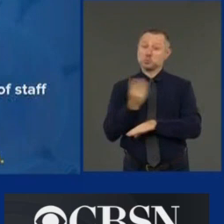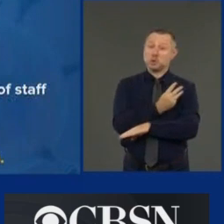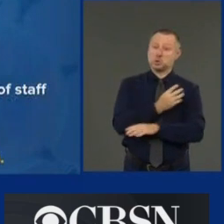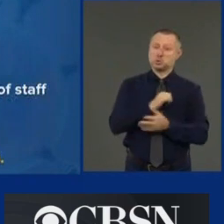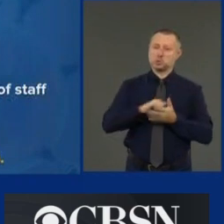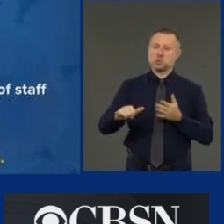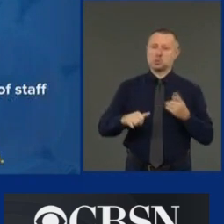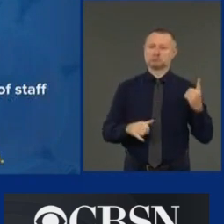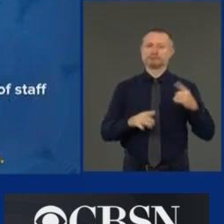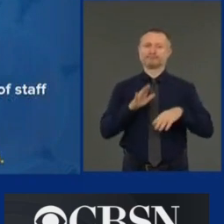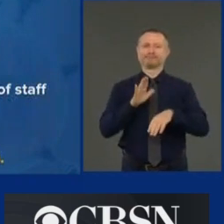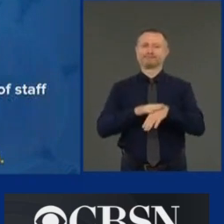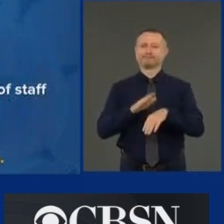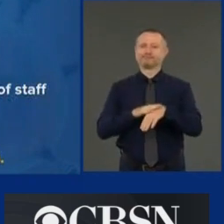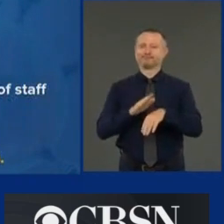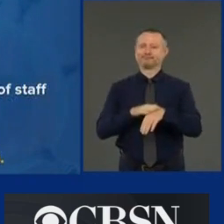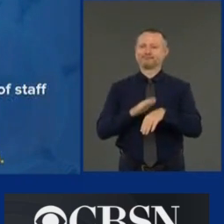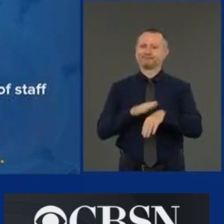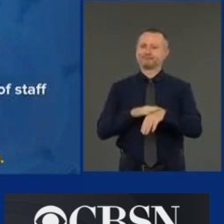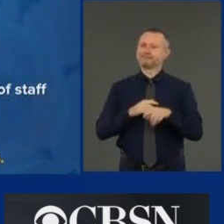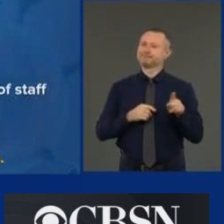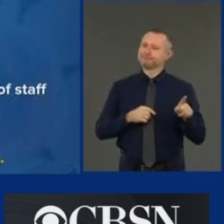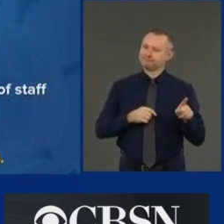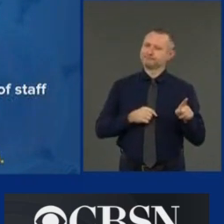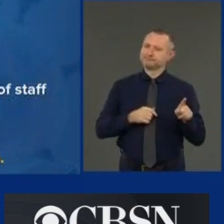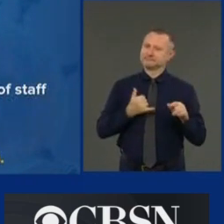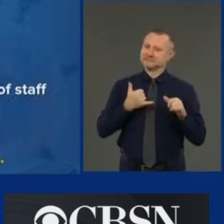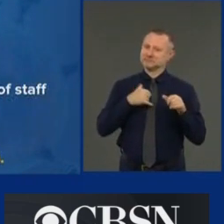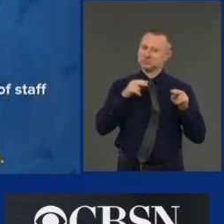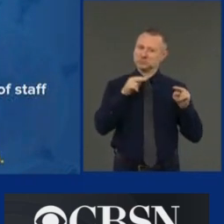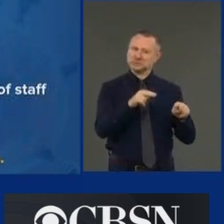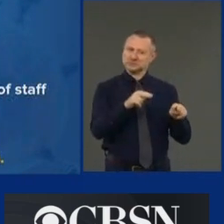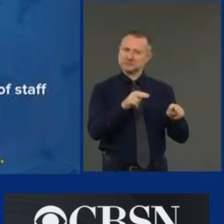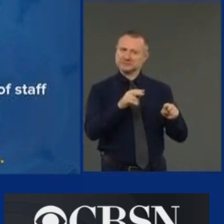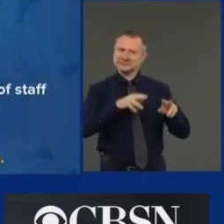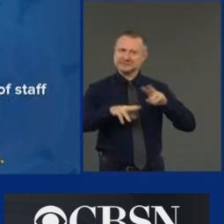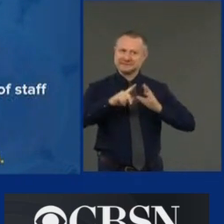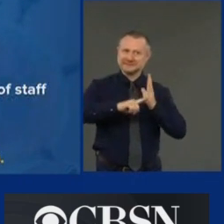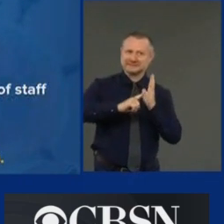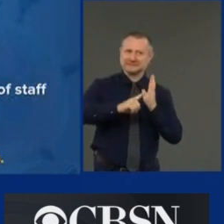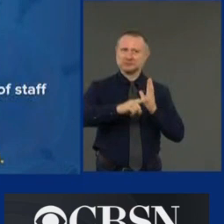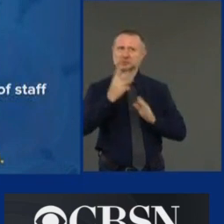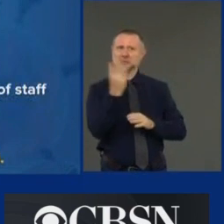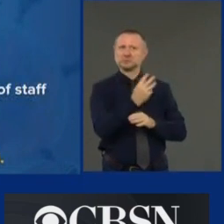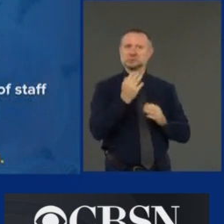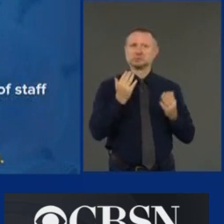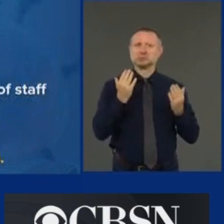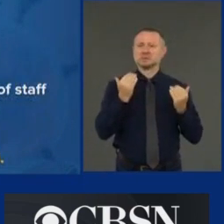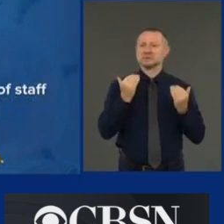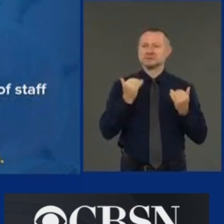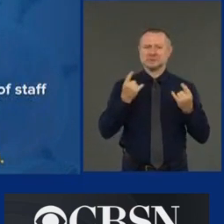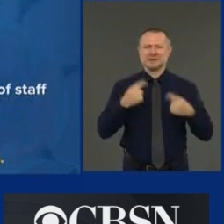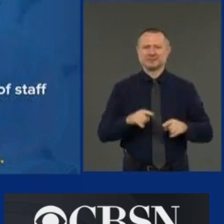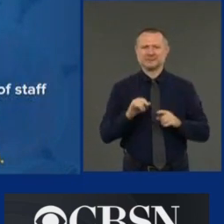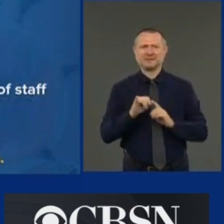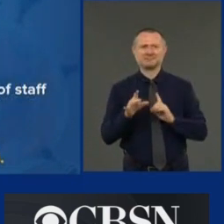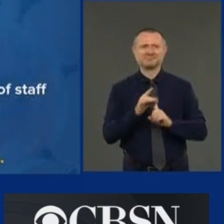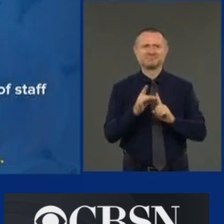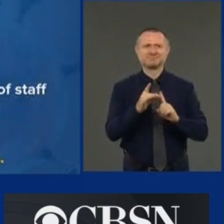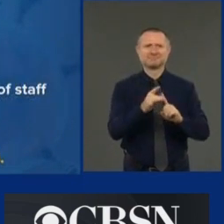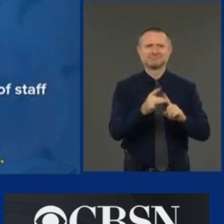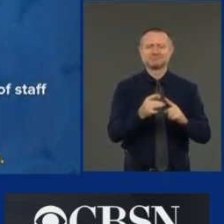flag, and we're focusing on it and trying to understand exactly what has happened. Is happening. The